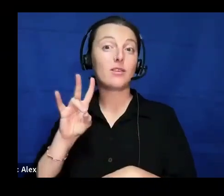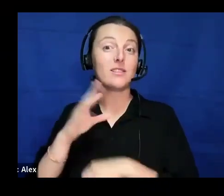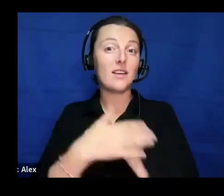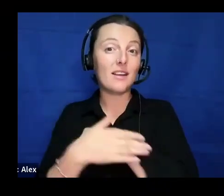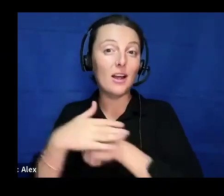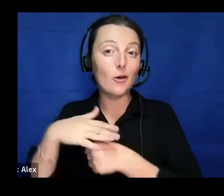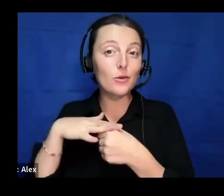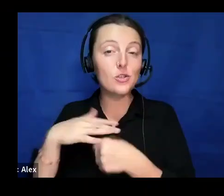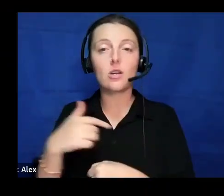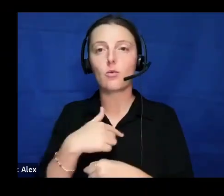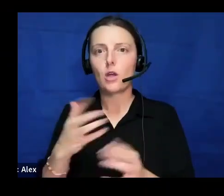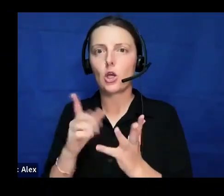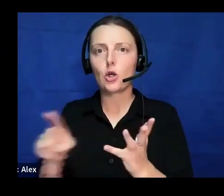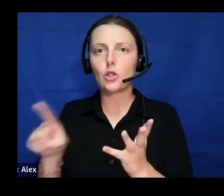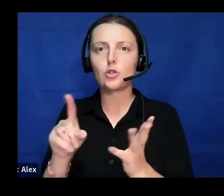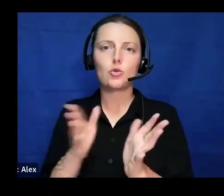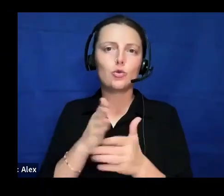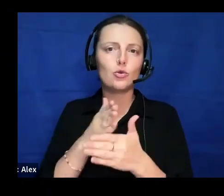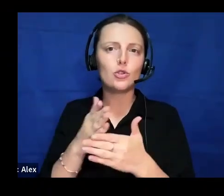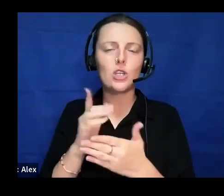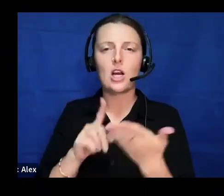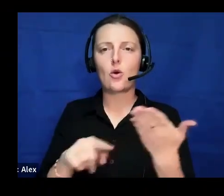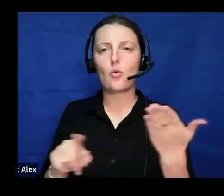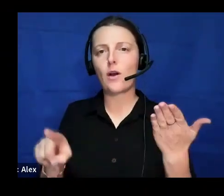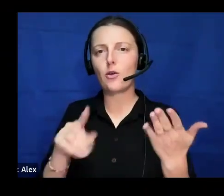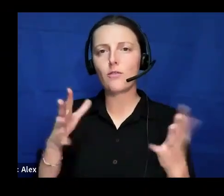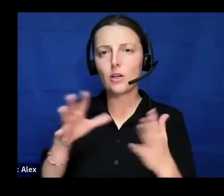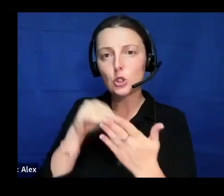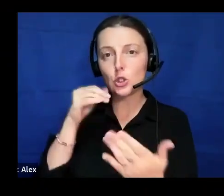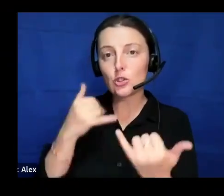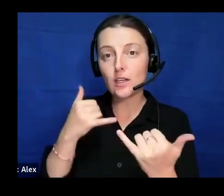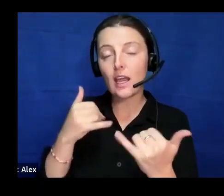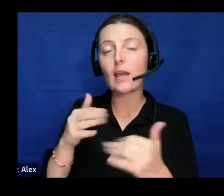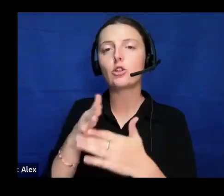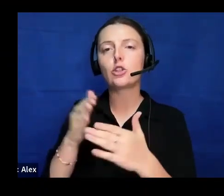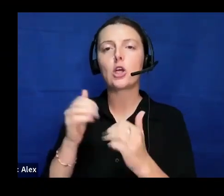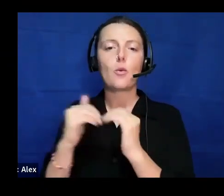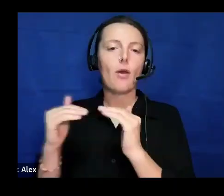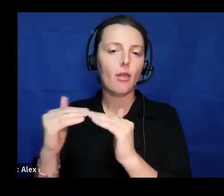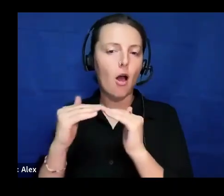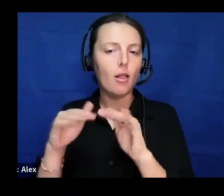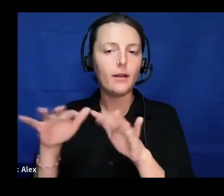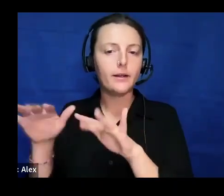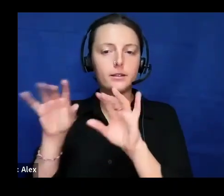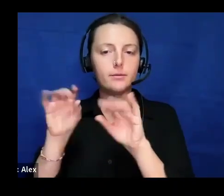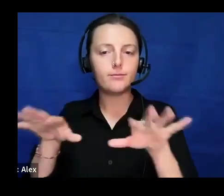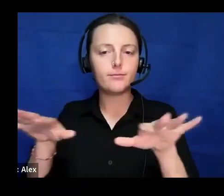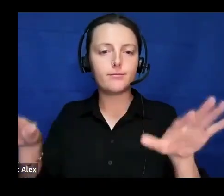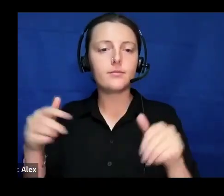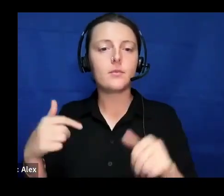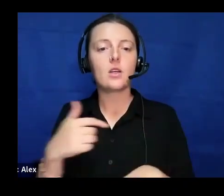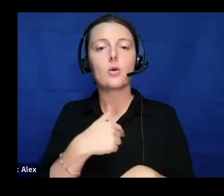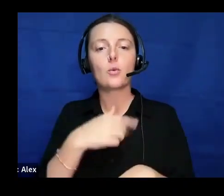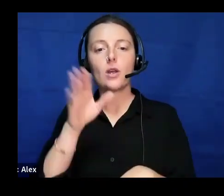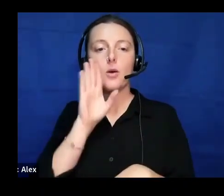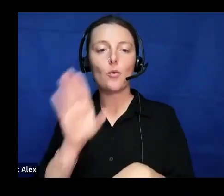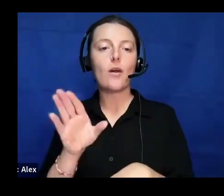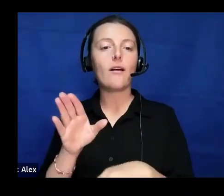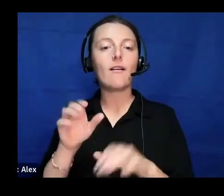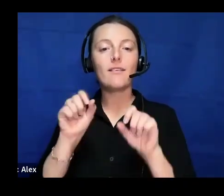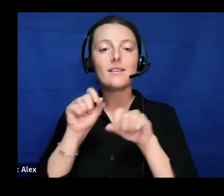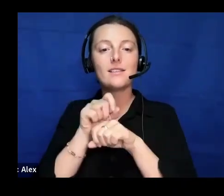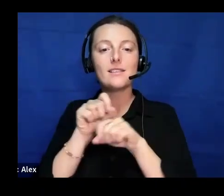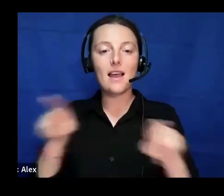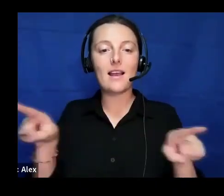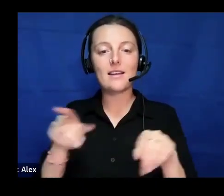and networks, and we'll be sending out a post-webinar email with the slides and a link to the recording once it is available. And you can see